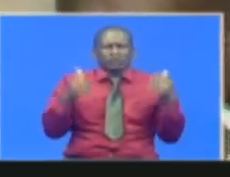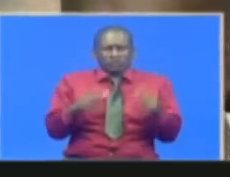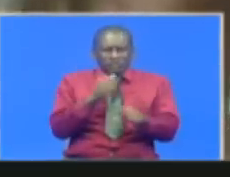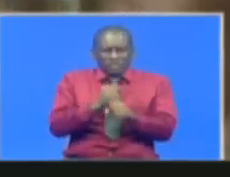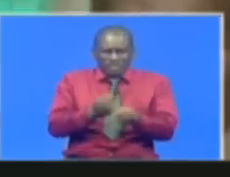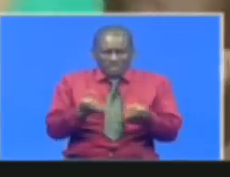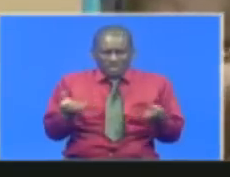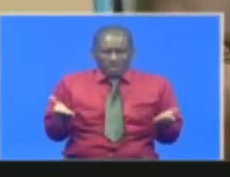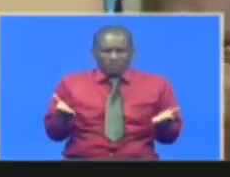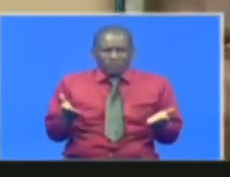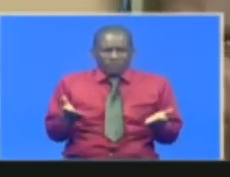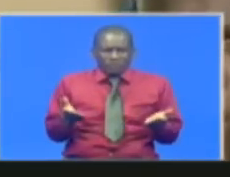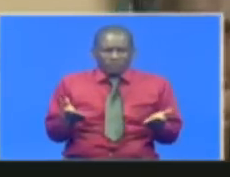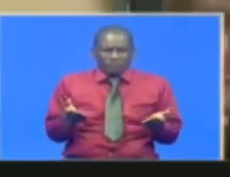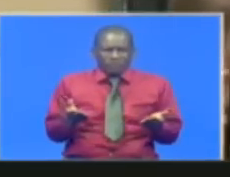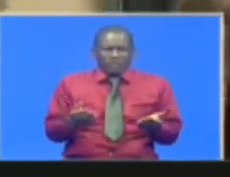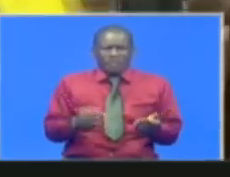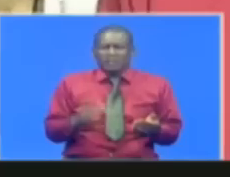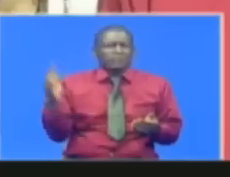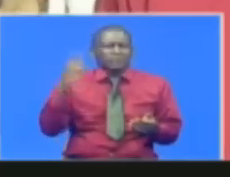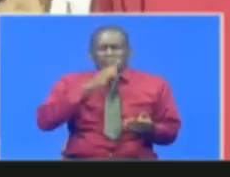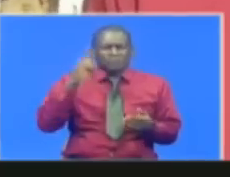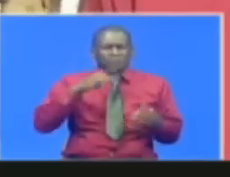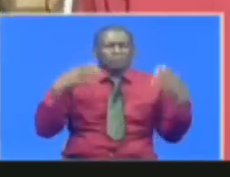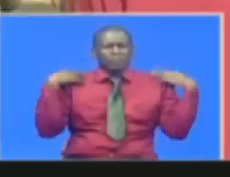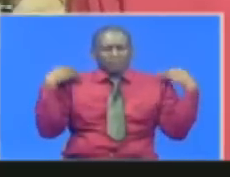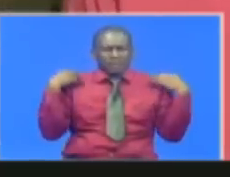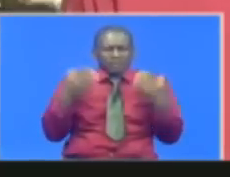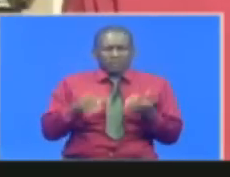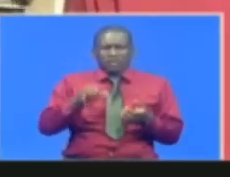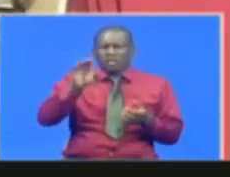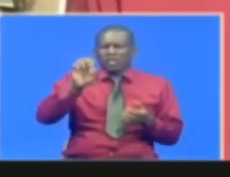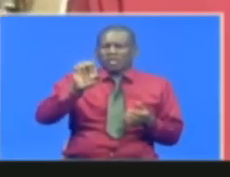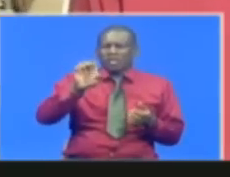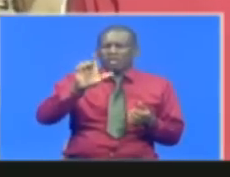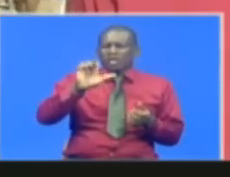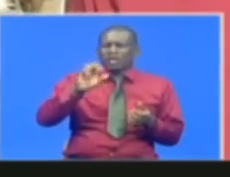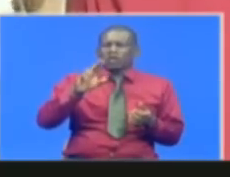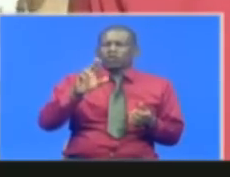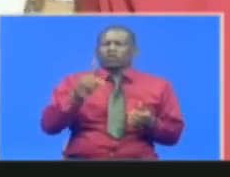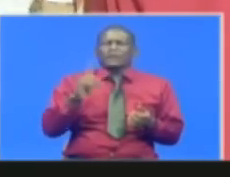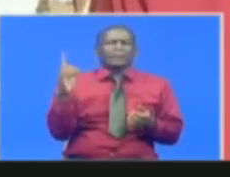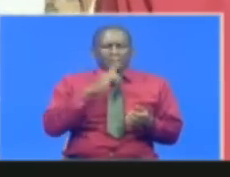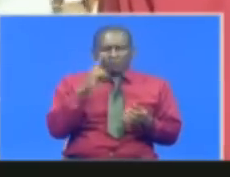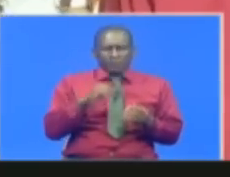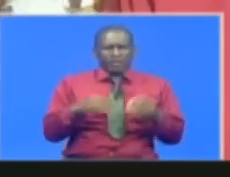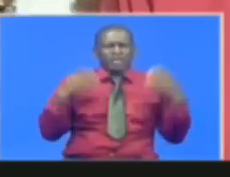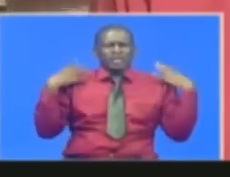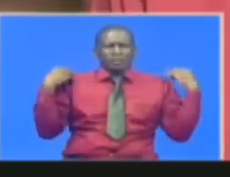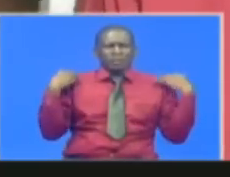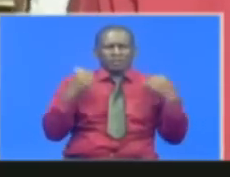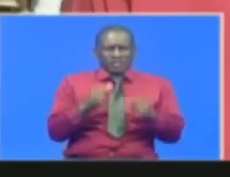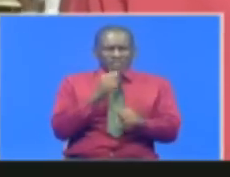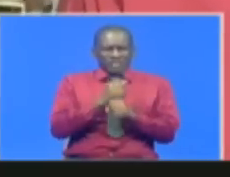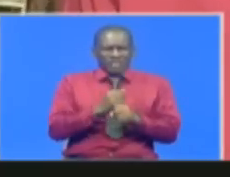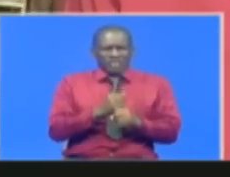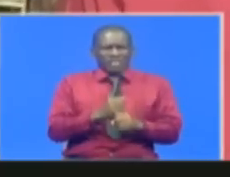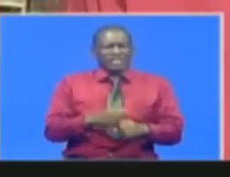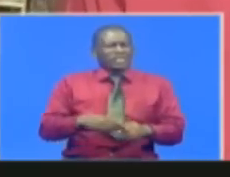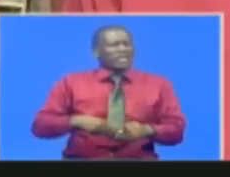sahihi ya hali ya juu sana. Kipchoge ni mtu hatari sana. Huyo jamaa mazoezi yake anayofanya ni mazoezi ya hali ya juu